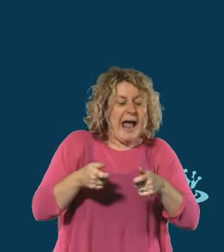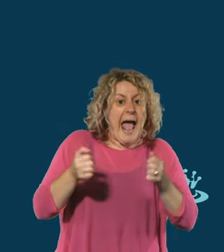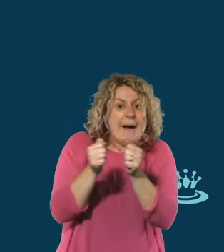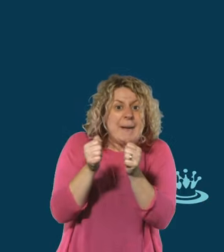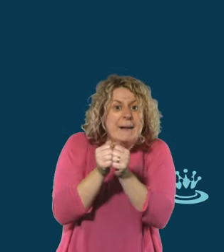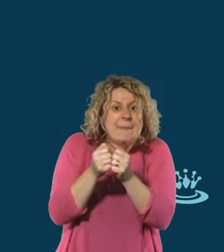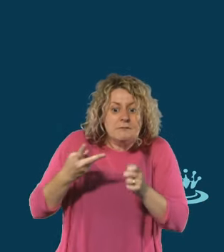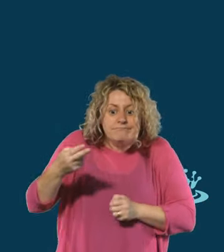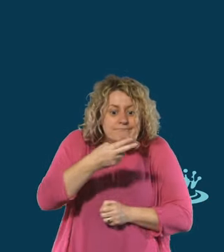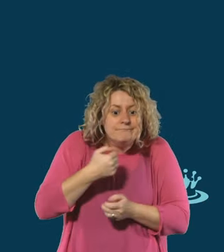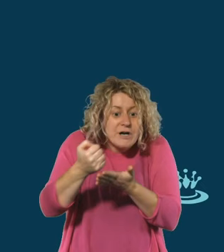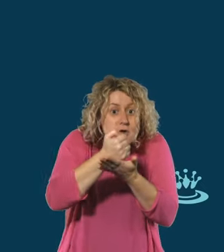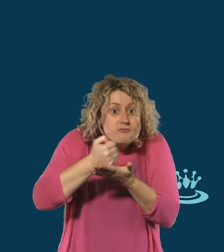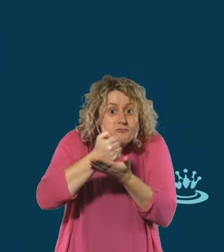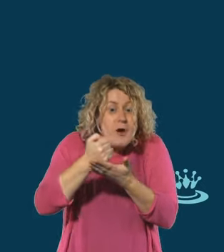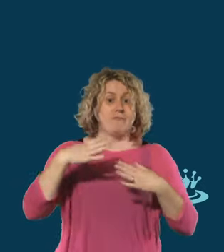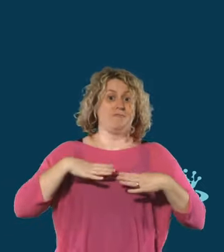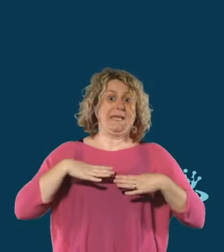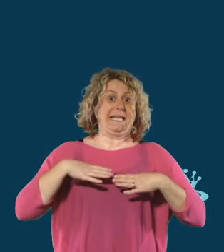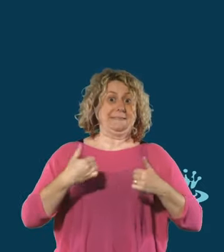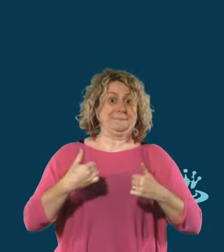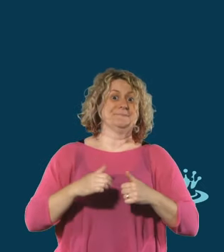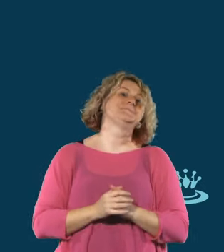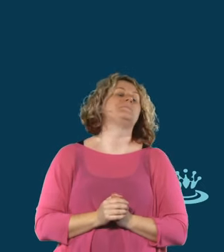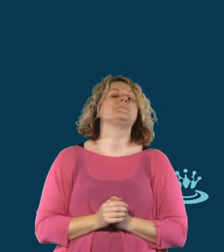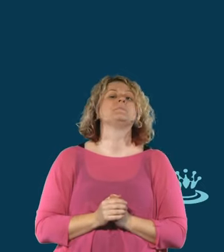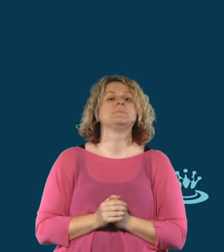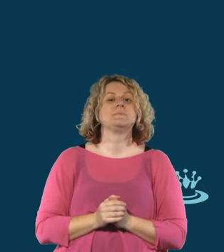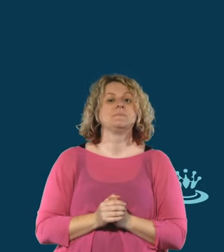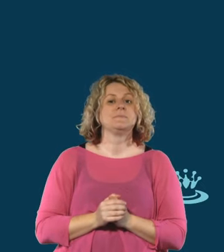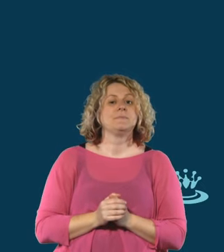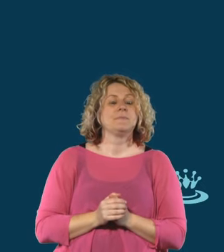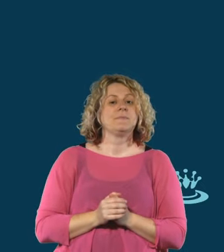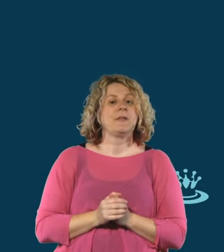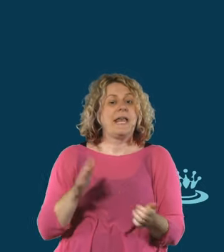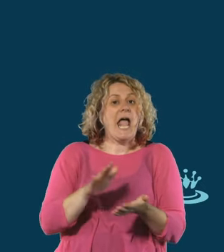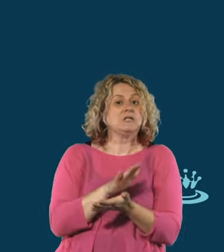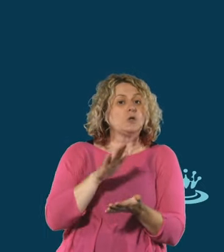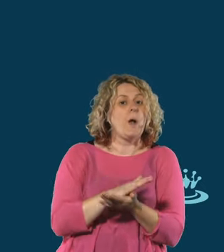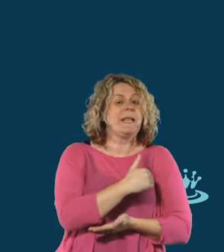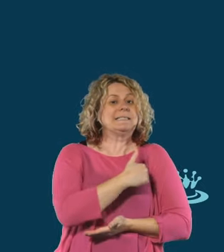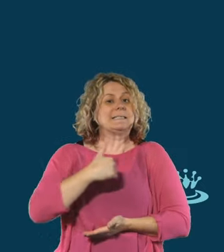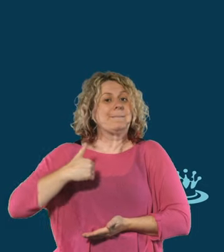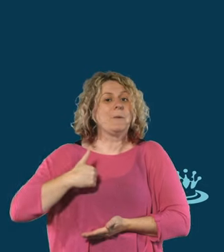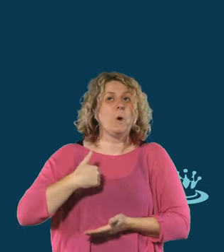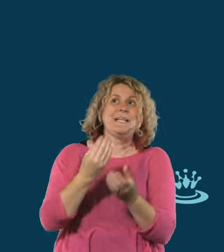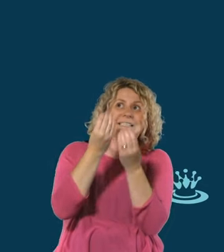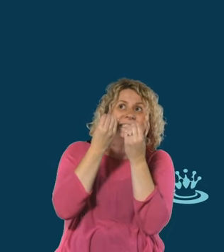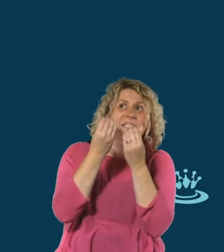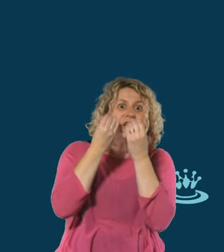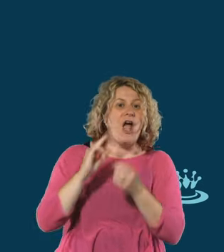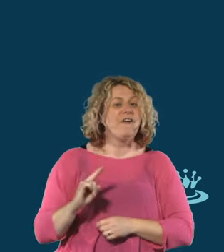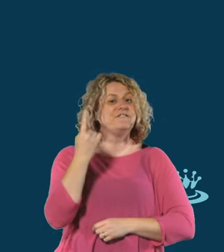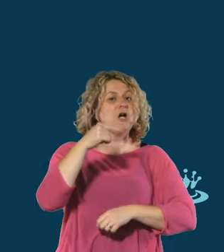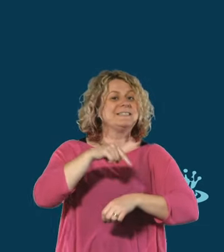coffee and, of course, biscuits. And really enjoying this morning's teaching. My first Keswick, tuning in from a very rainy forfar